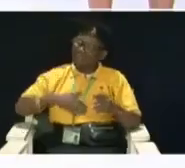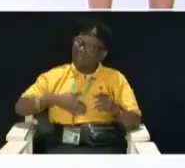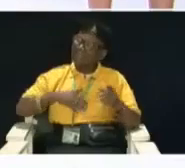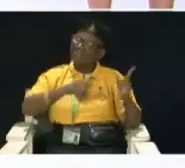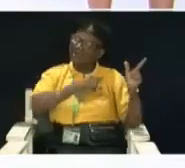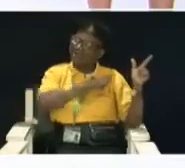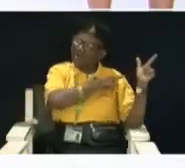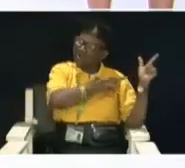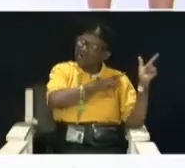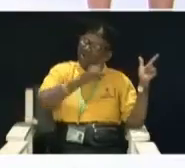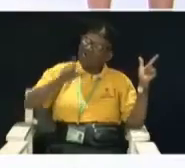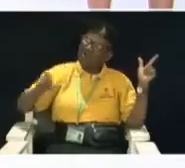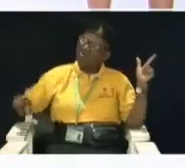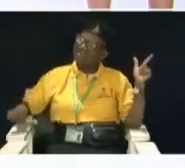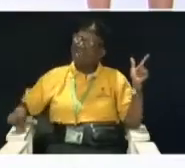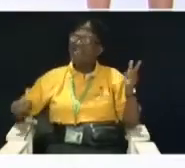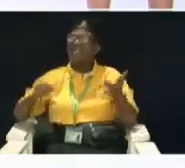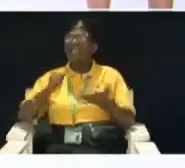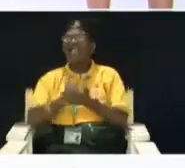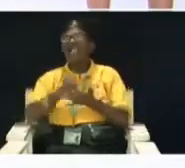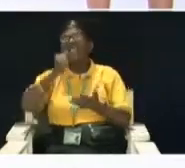Hallelujah. He's my Lord.